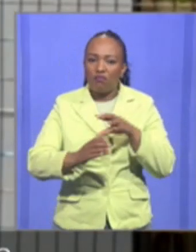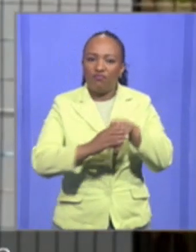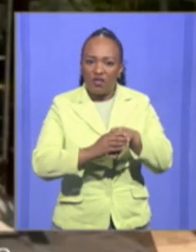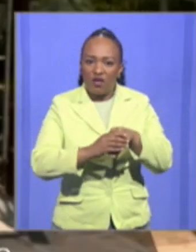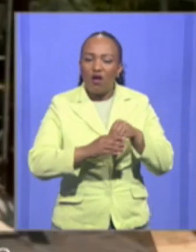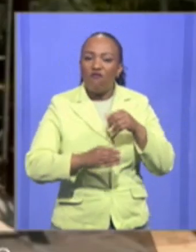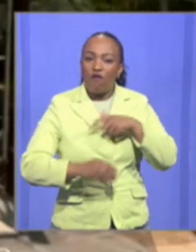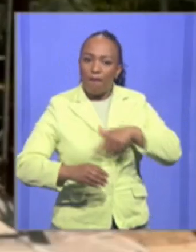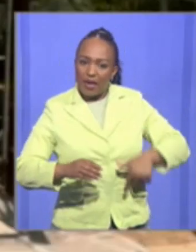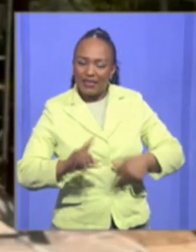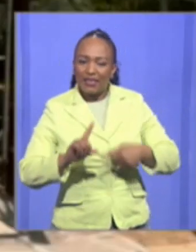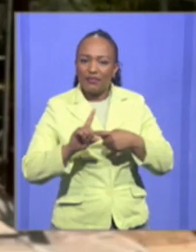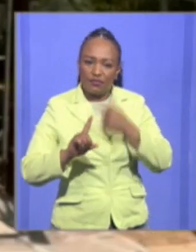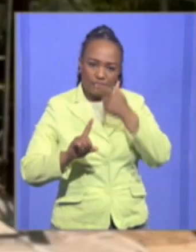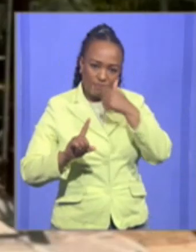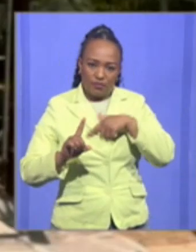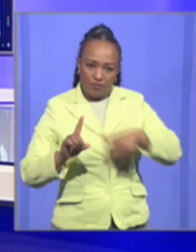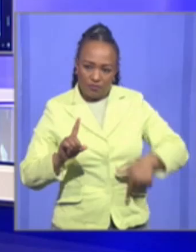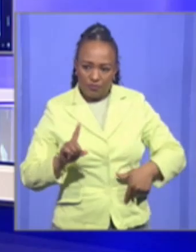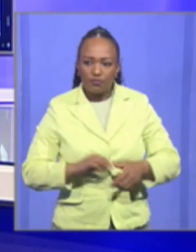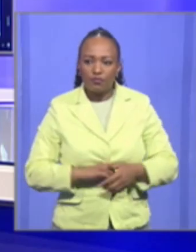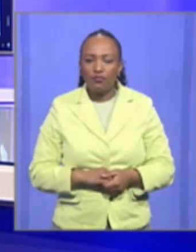mopresidente Ramaphosa.